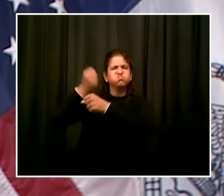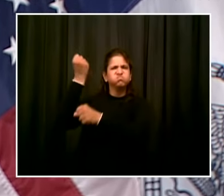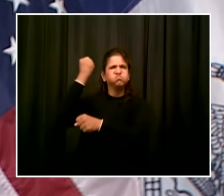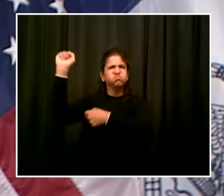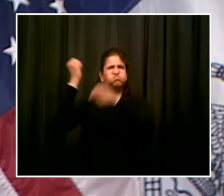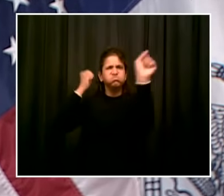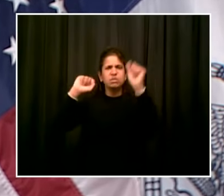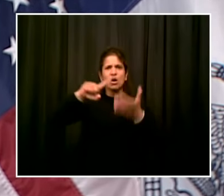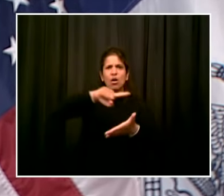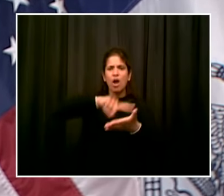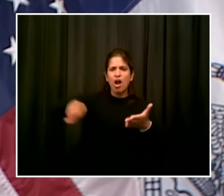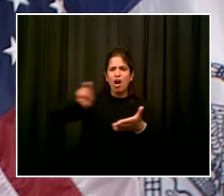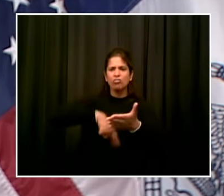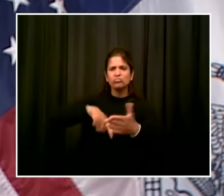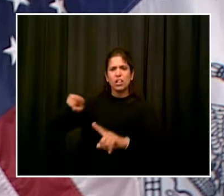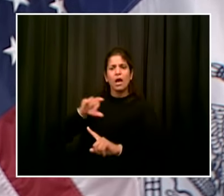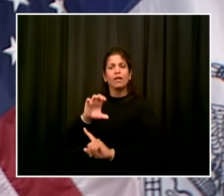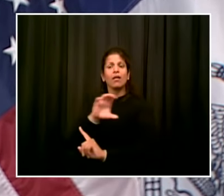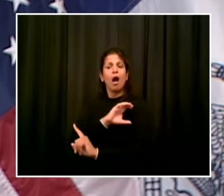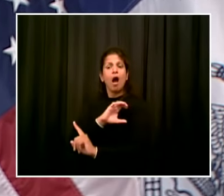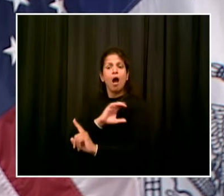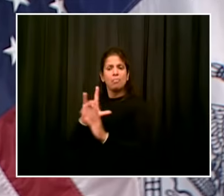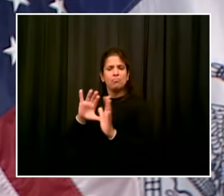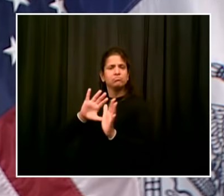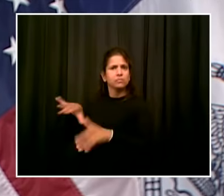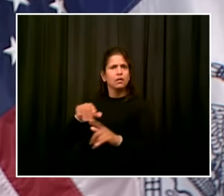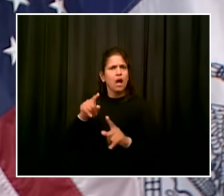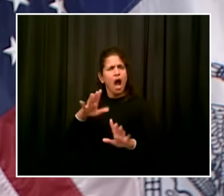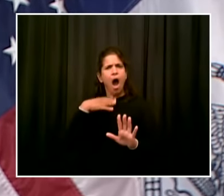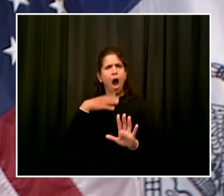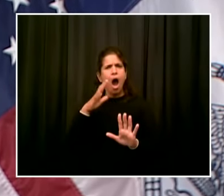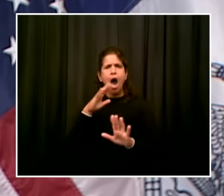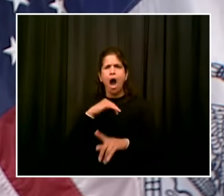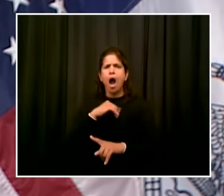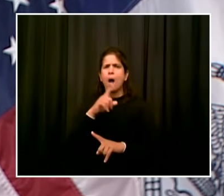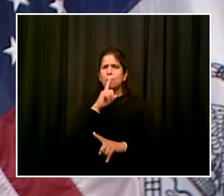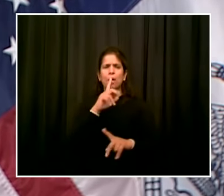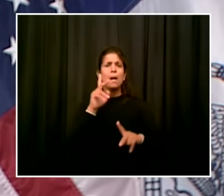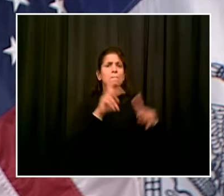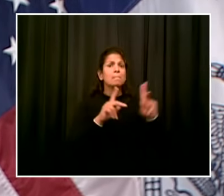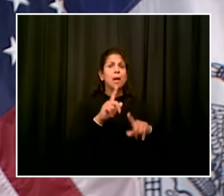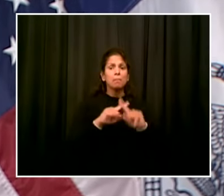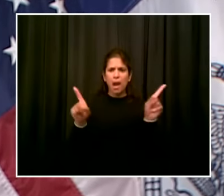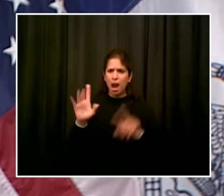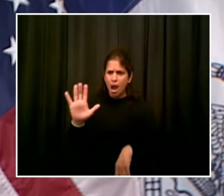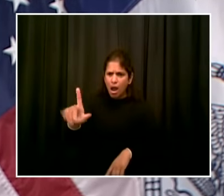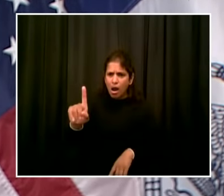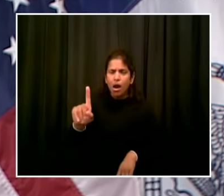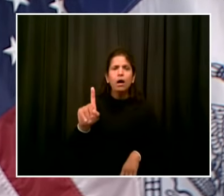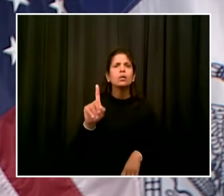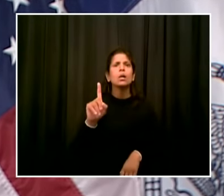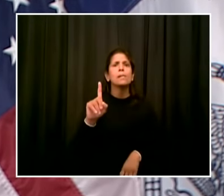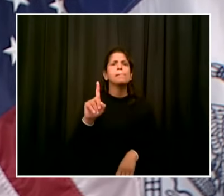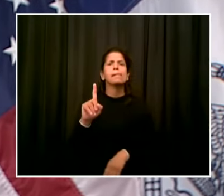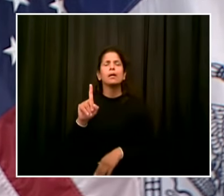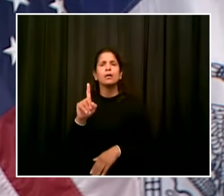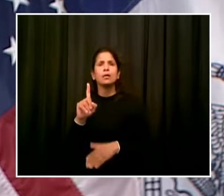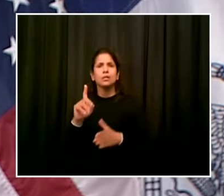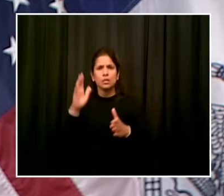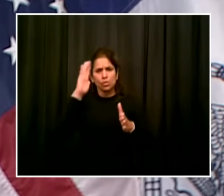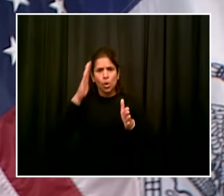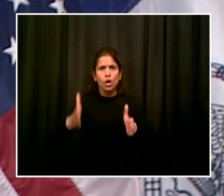And, the police said, well, they've been told not to bother any protesters. Now, we're going